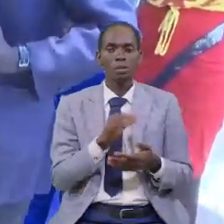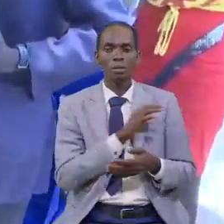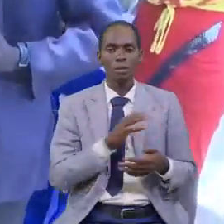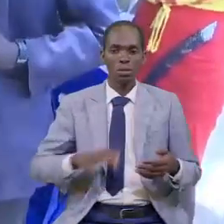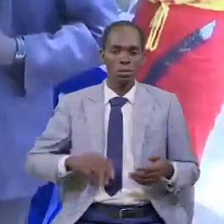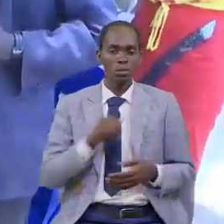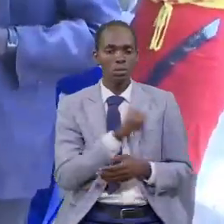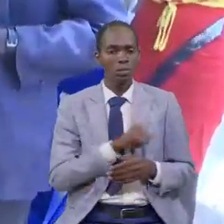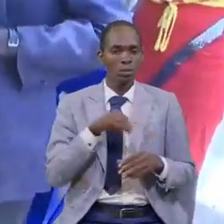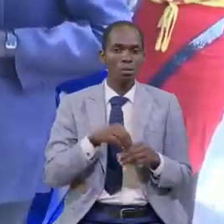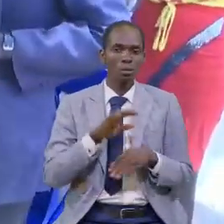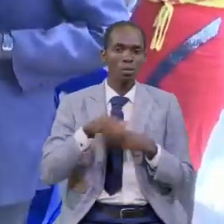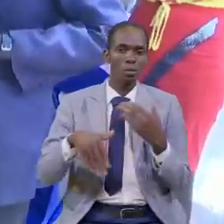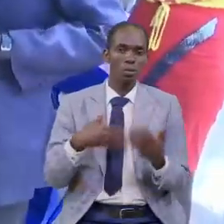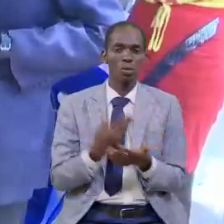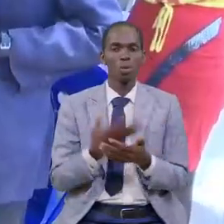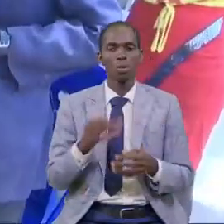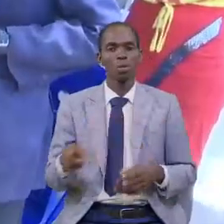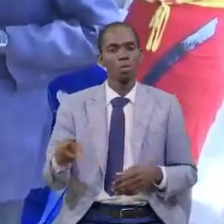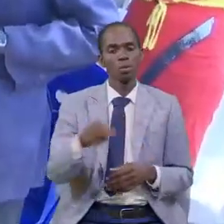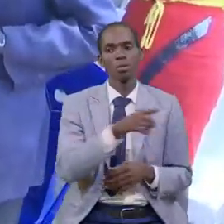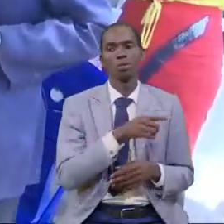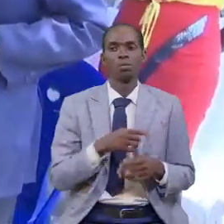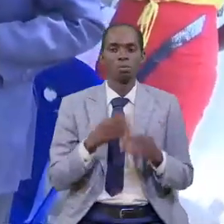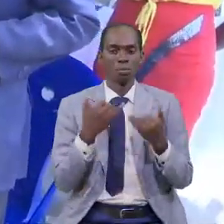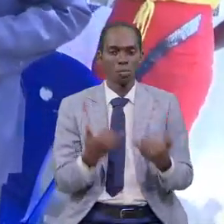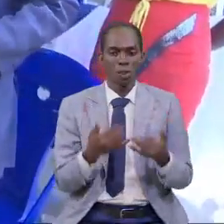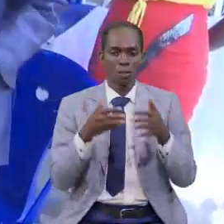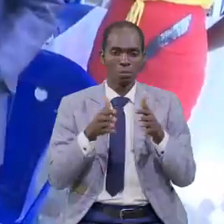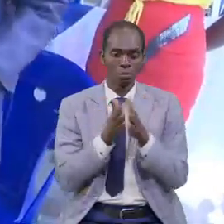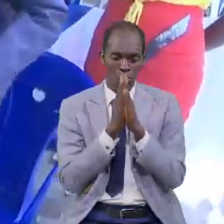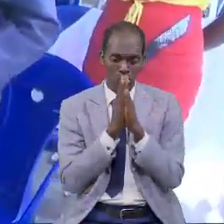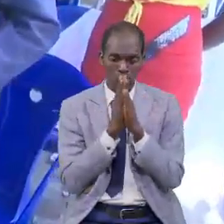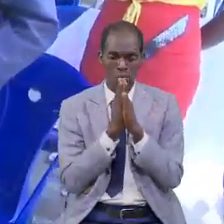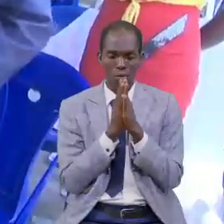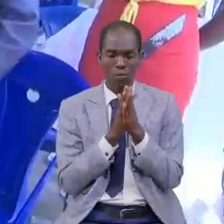upon Him. Open your mouth and pray to the Lord.